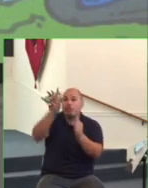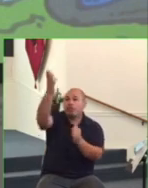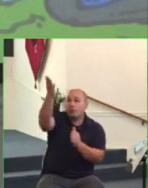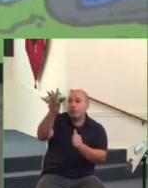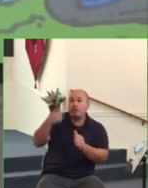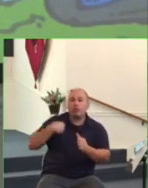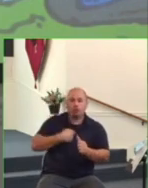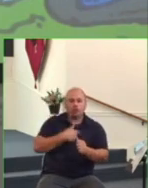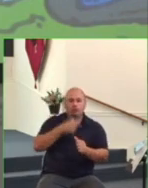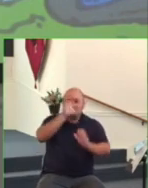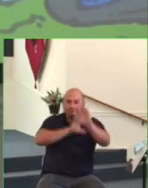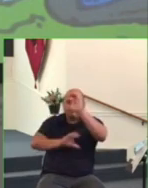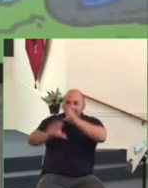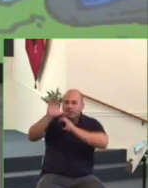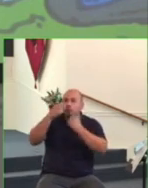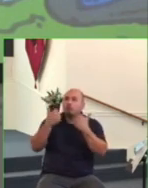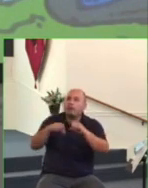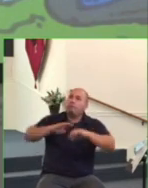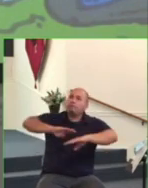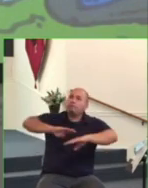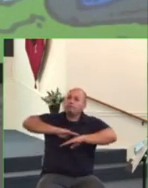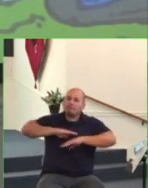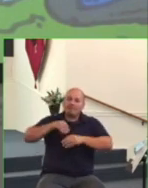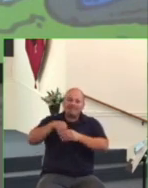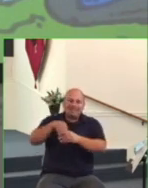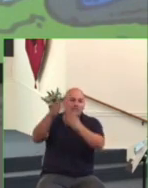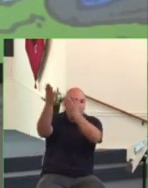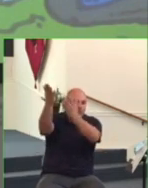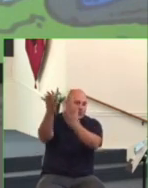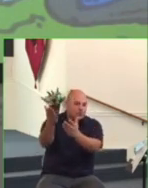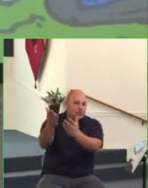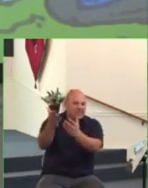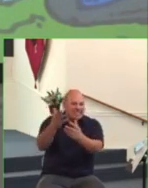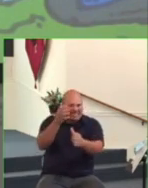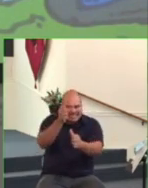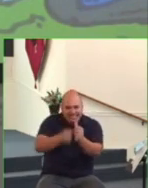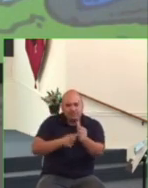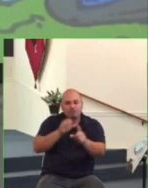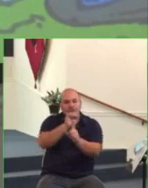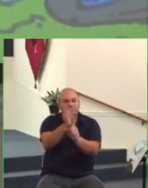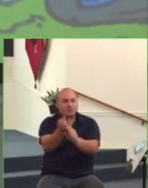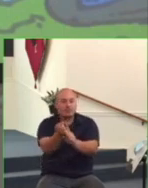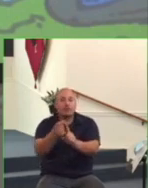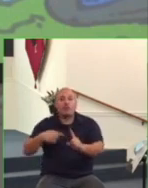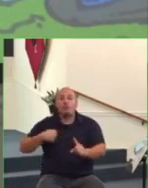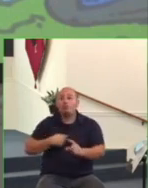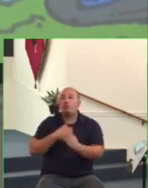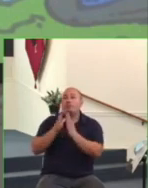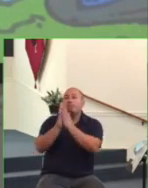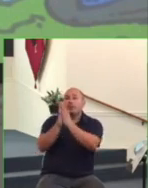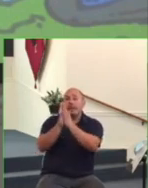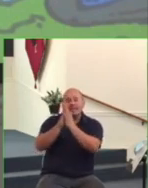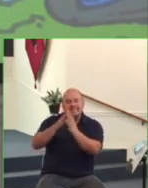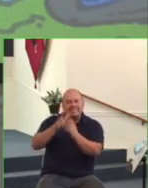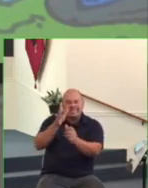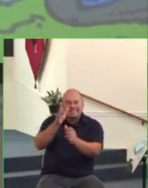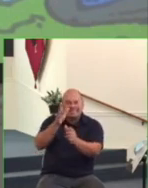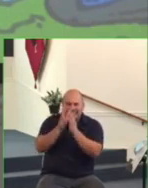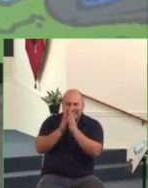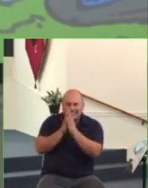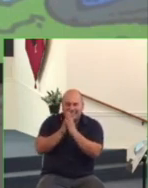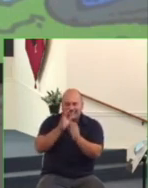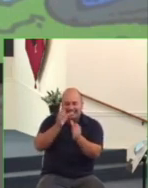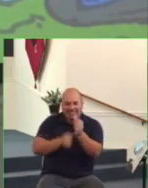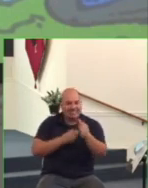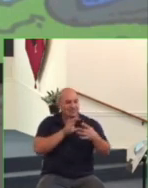dear Lord, that you would bless our relationships with others, that as we interact with people from day to day and as people